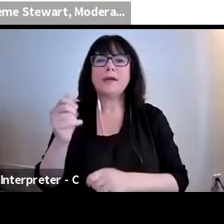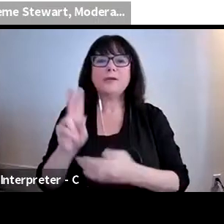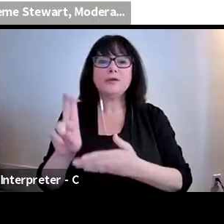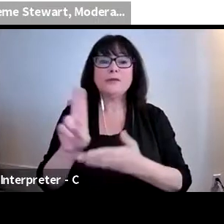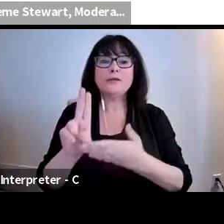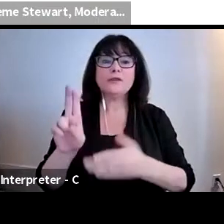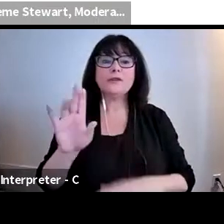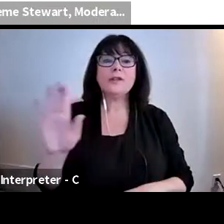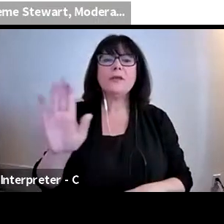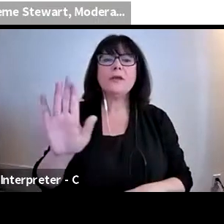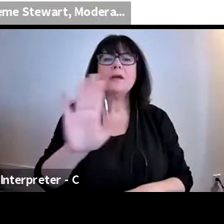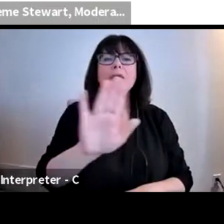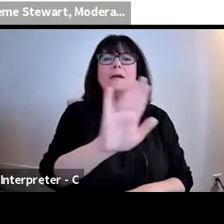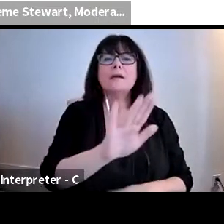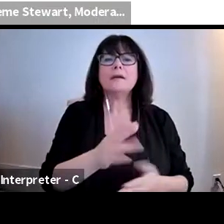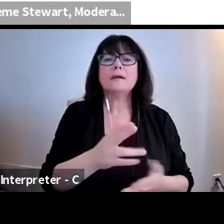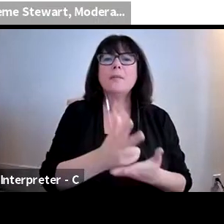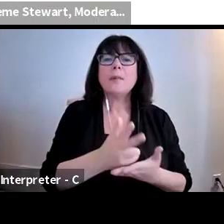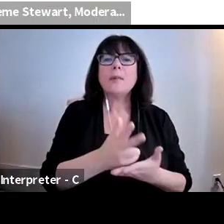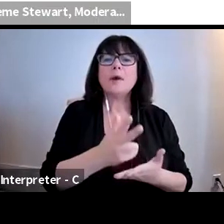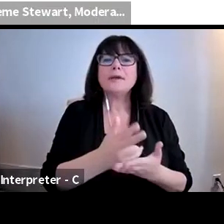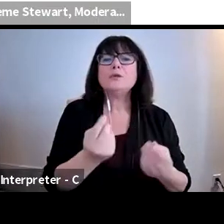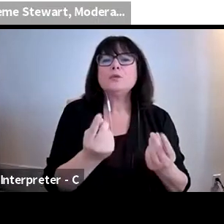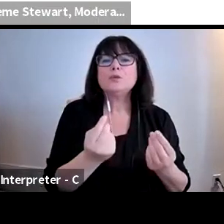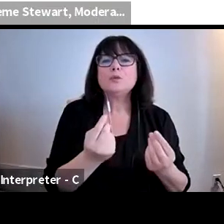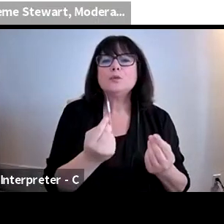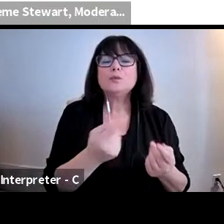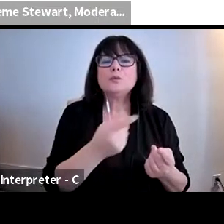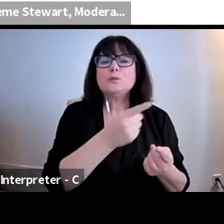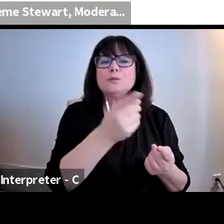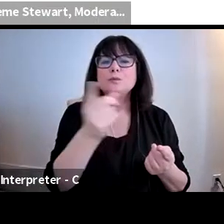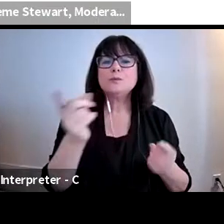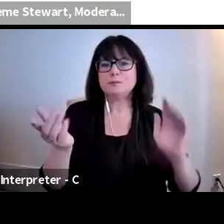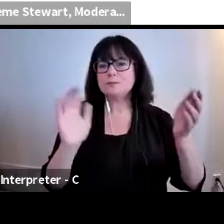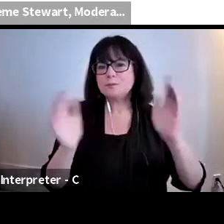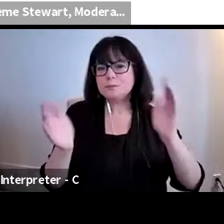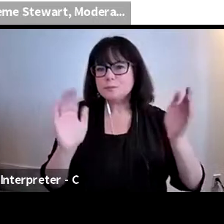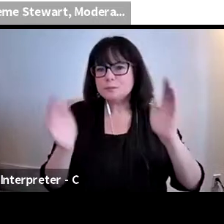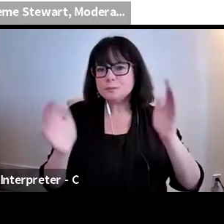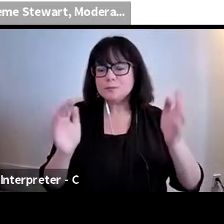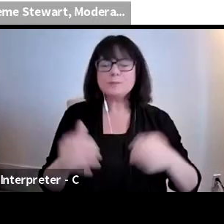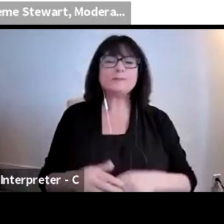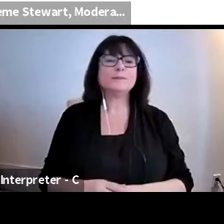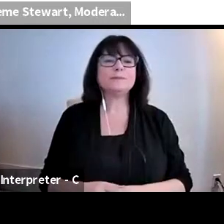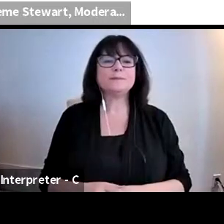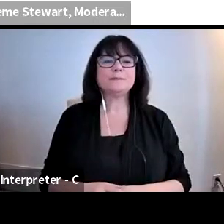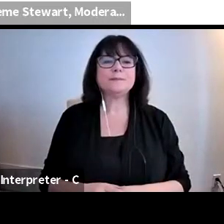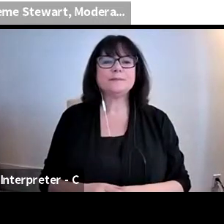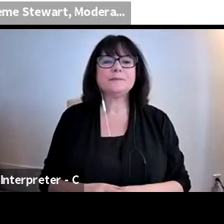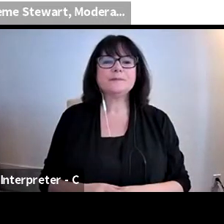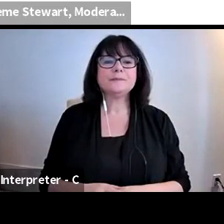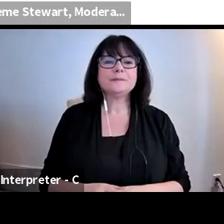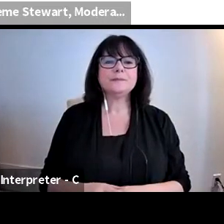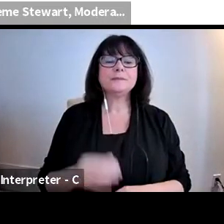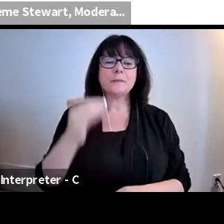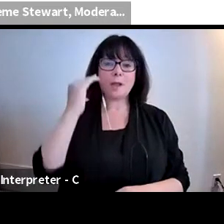to find out, to see what other situations are. I'm aware that on other campuses